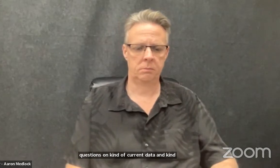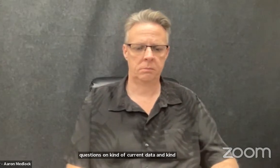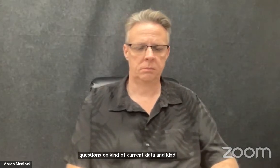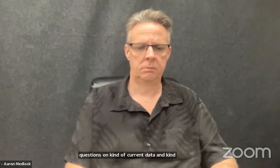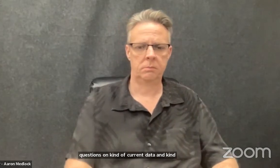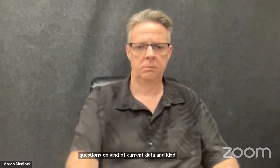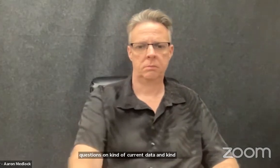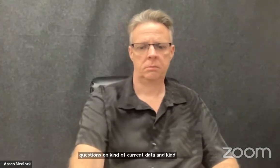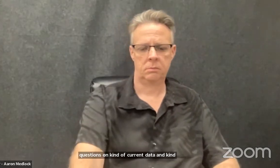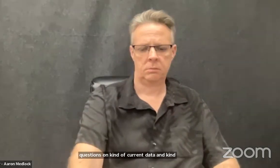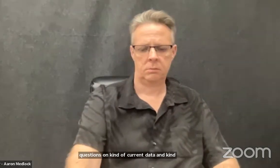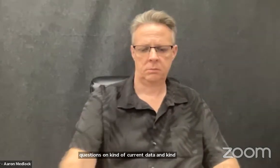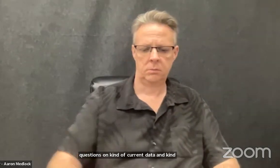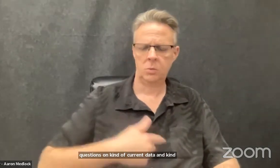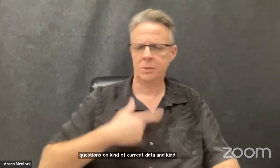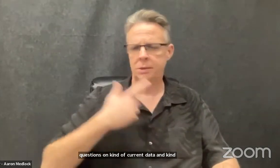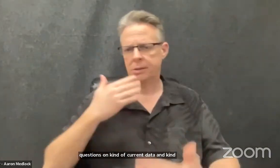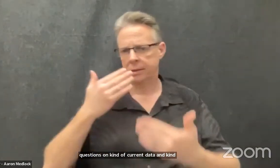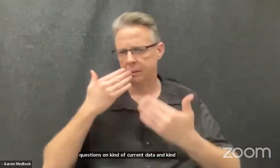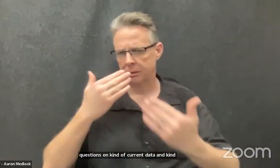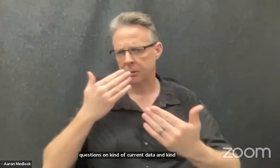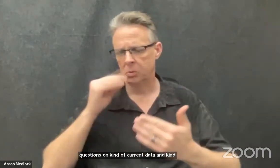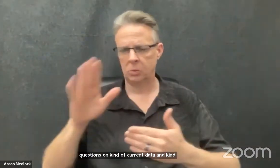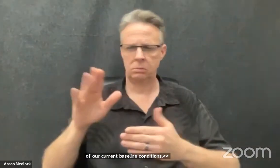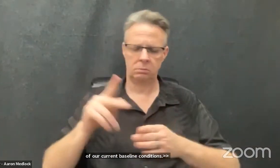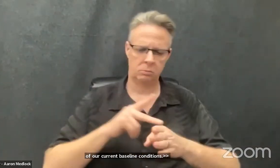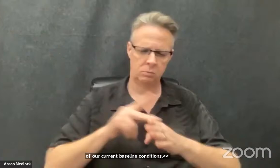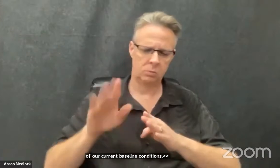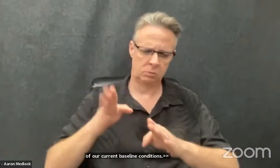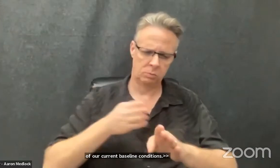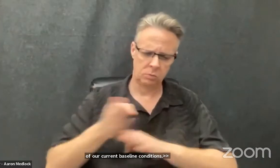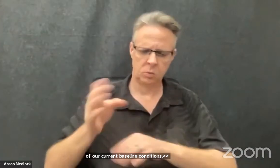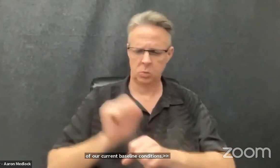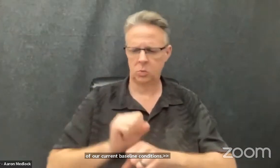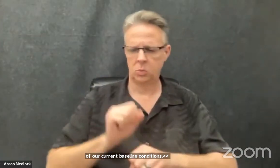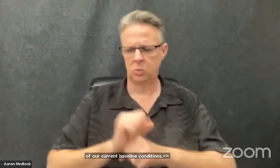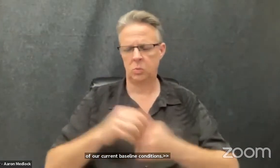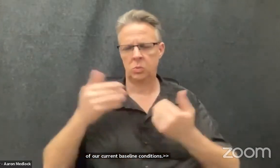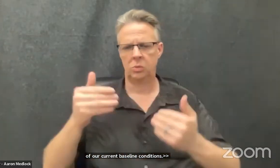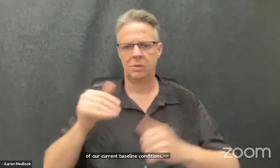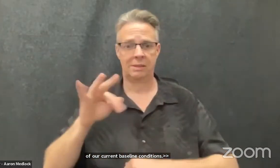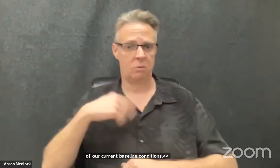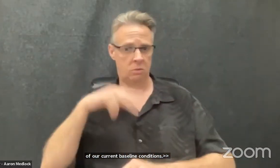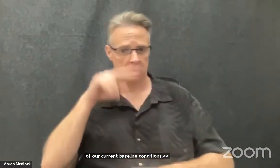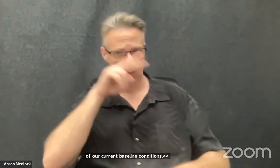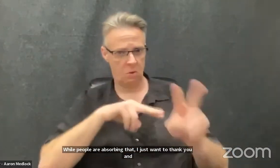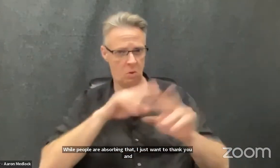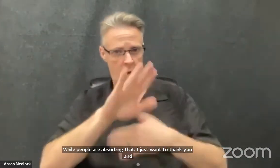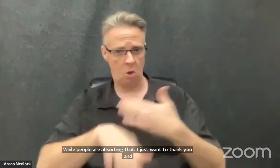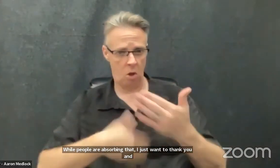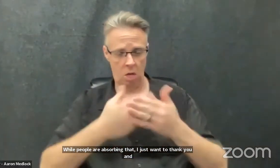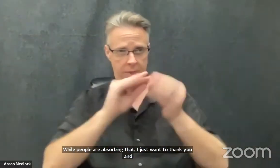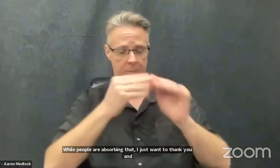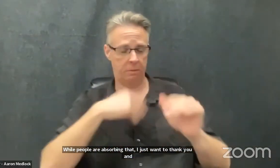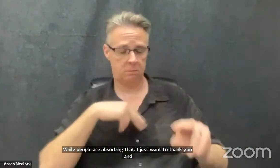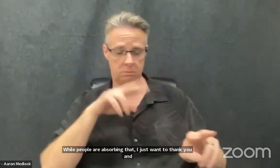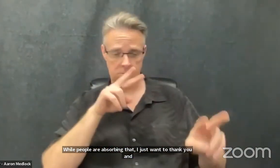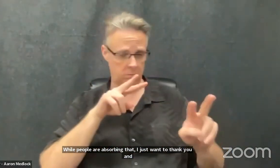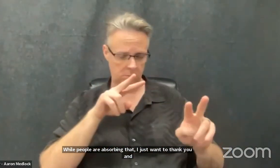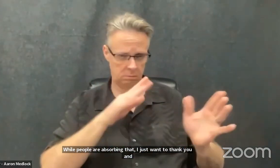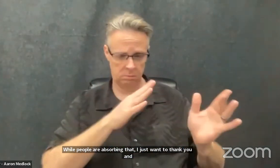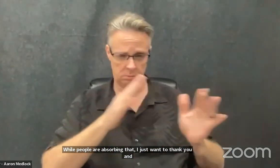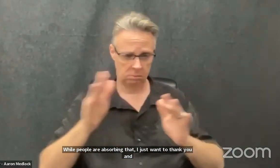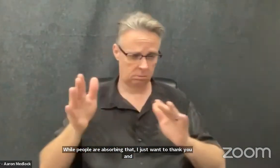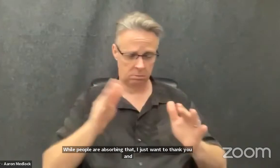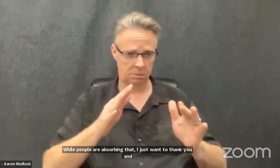I just want to thank you and your profession, because if we all had to look at all of that data in numerical,